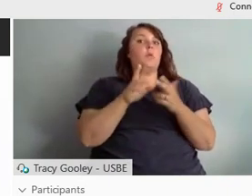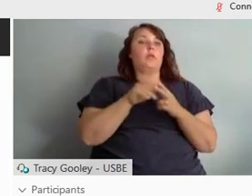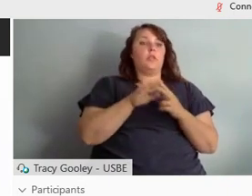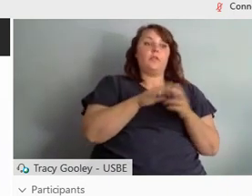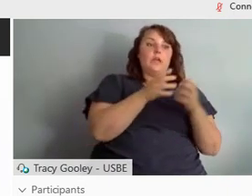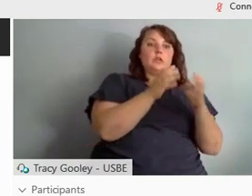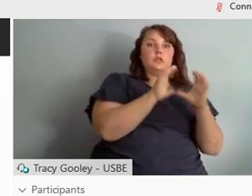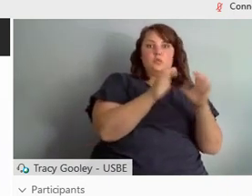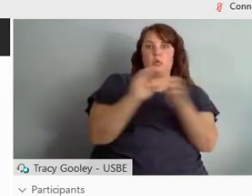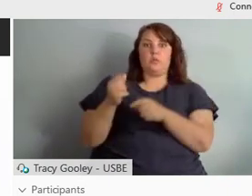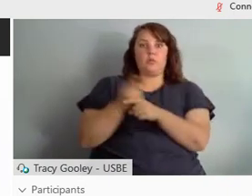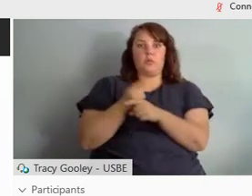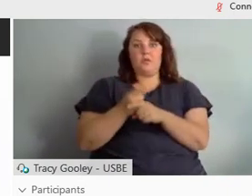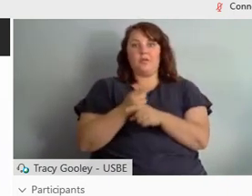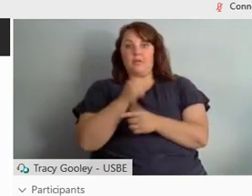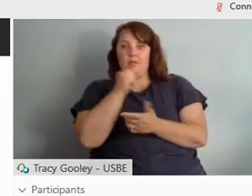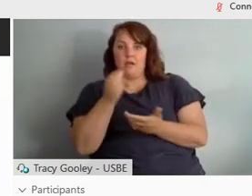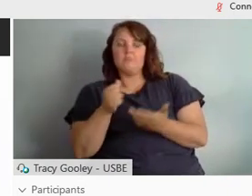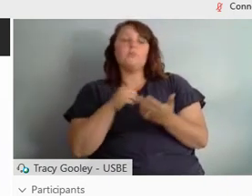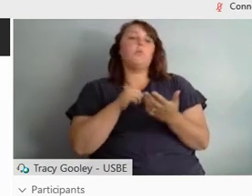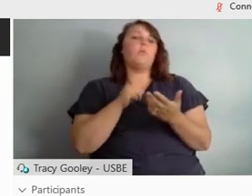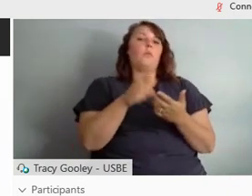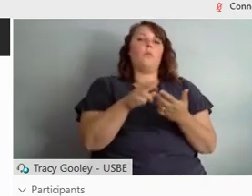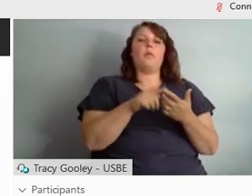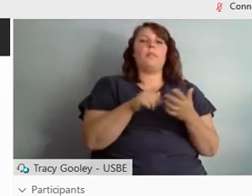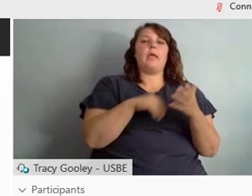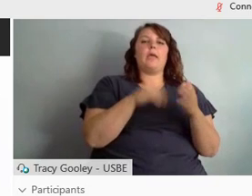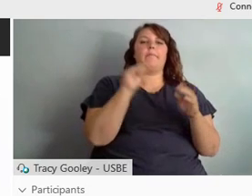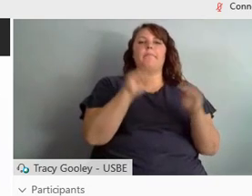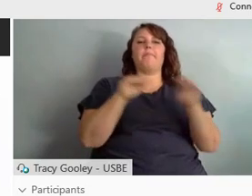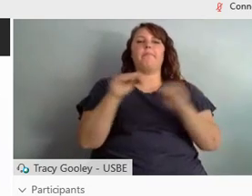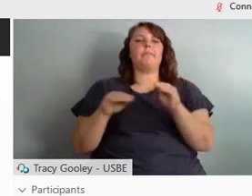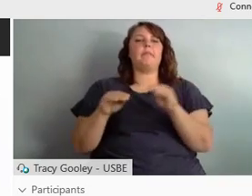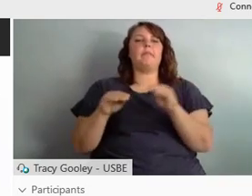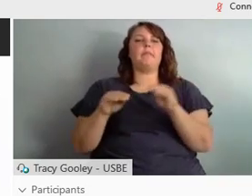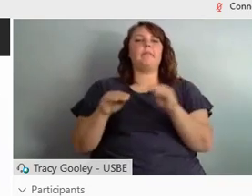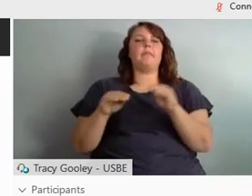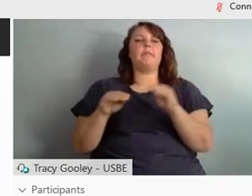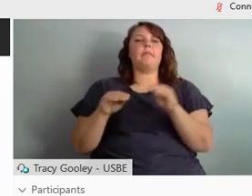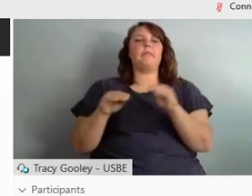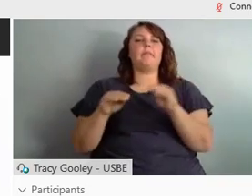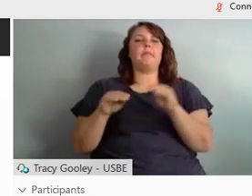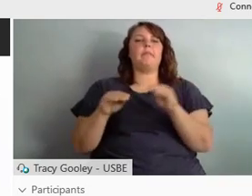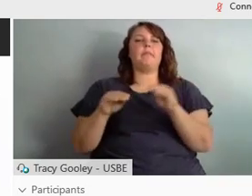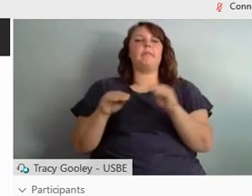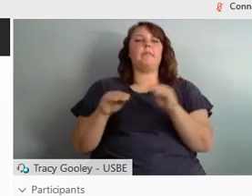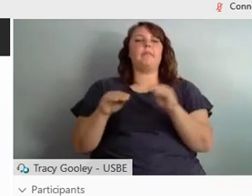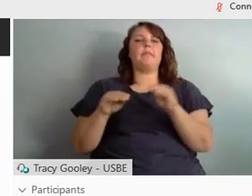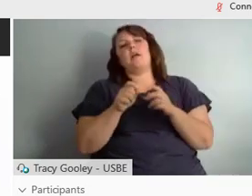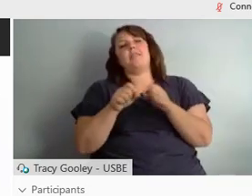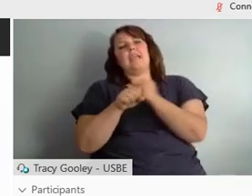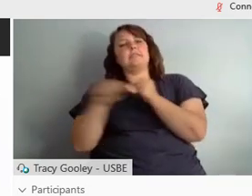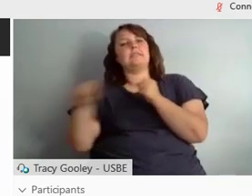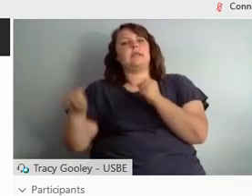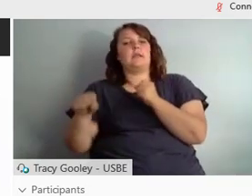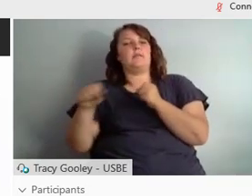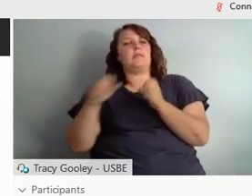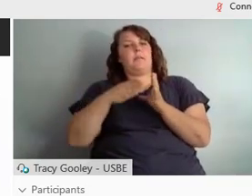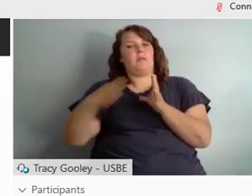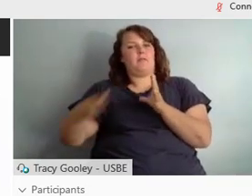correctly duplicated the pattern or they didn't. And then 1 point for they either correctly extended the pattern or they didn't.